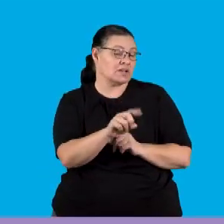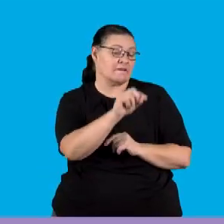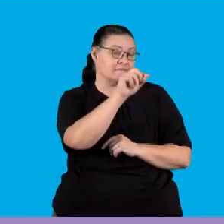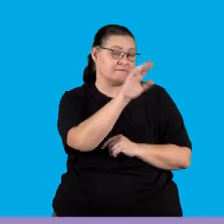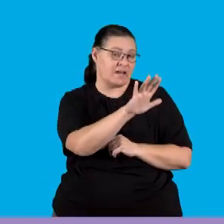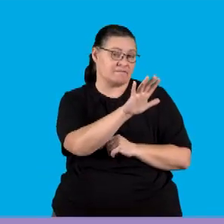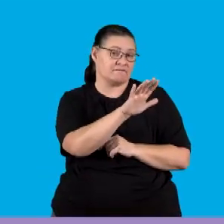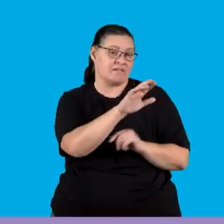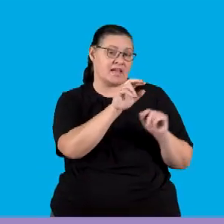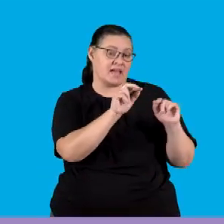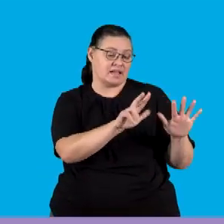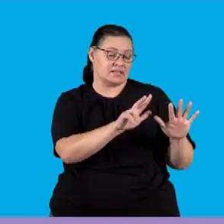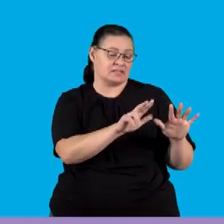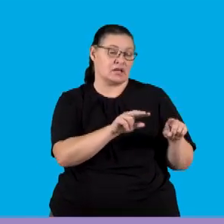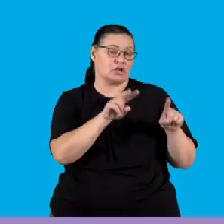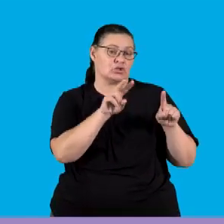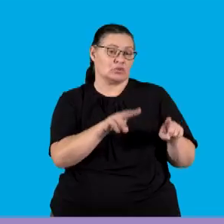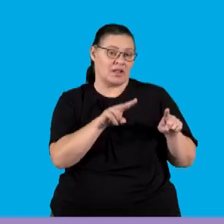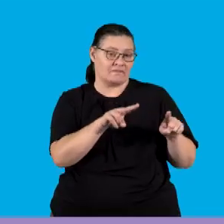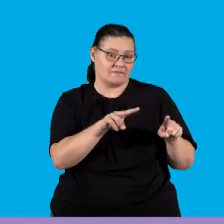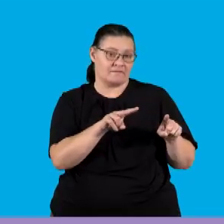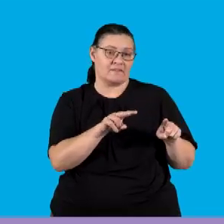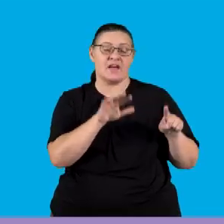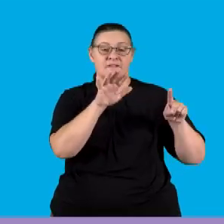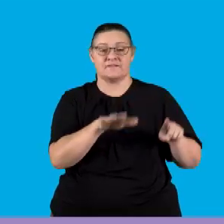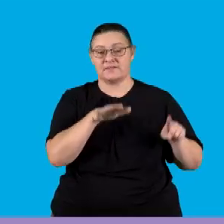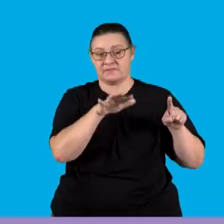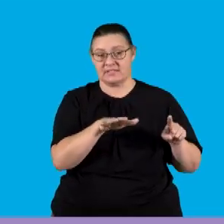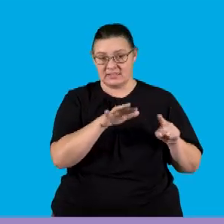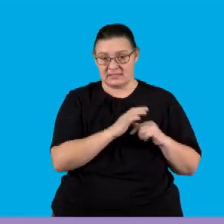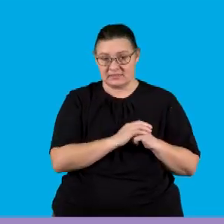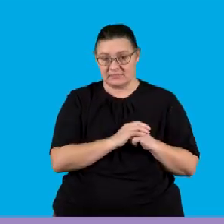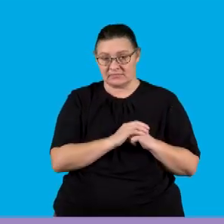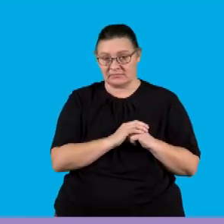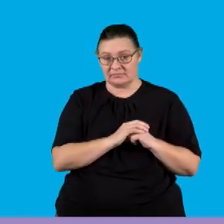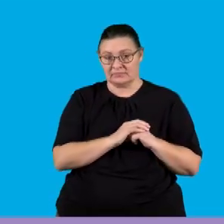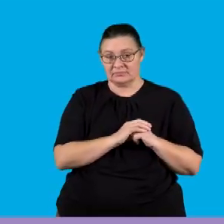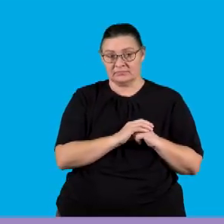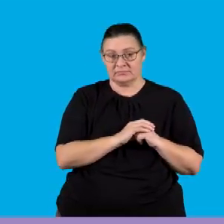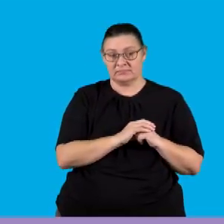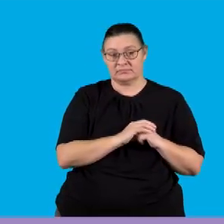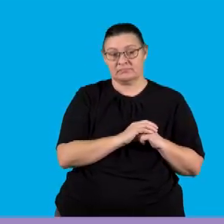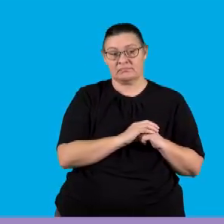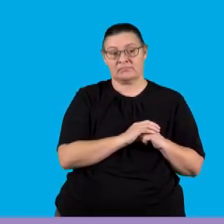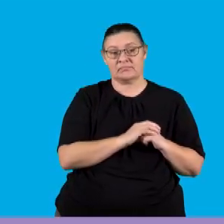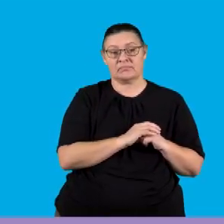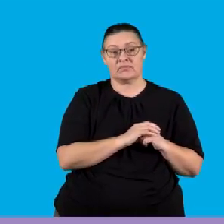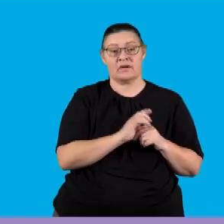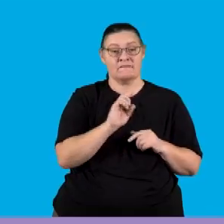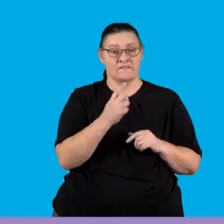values? Well, 5, 8, 12, and